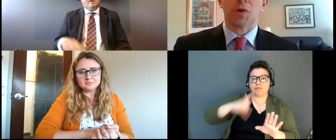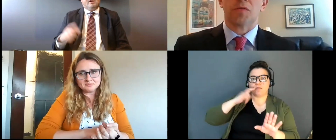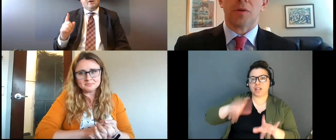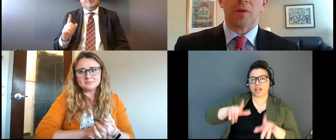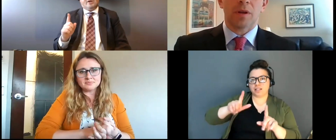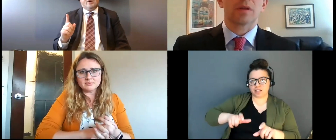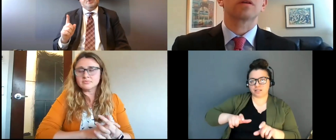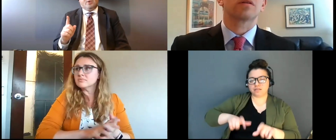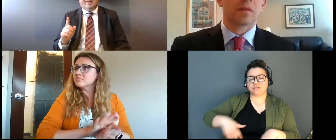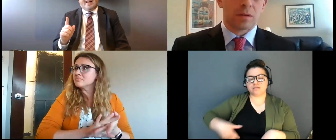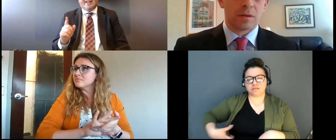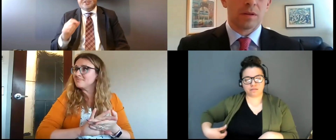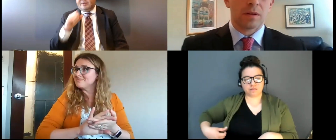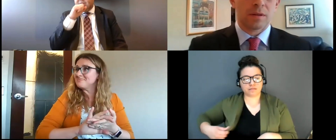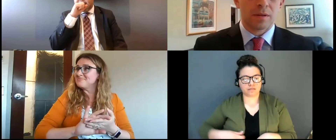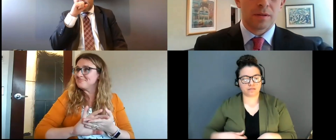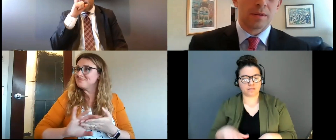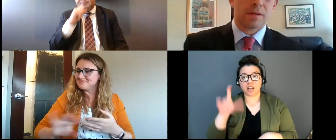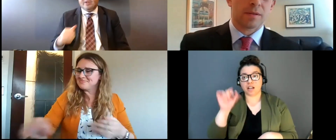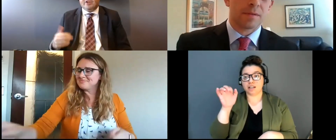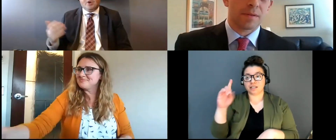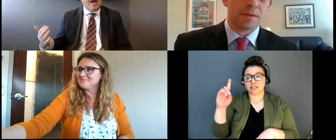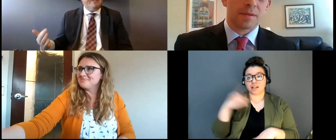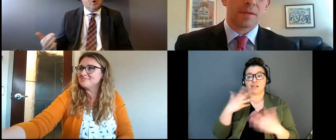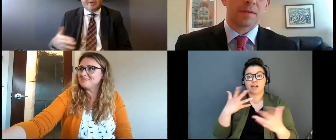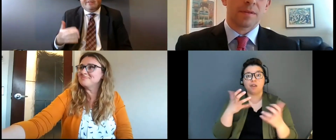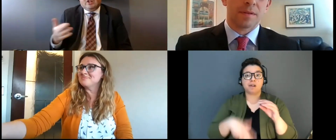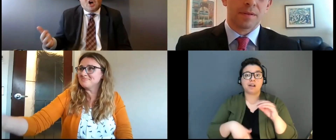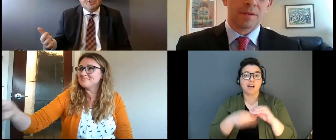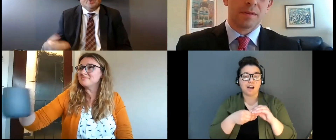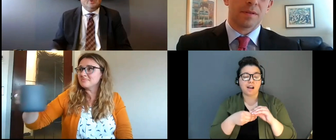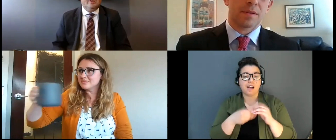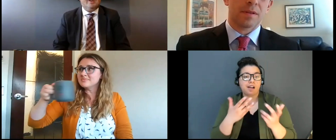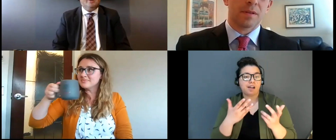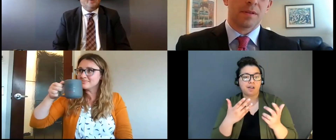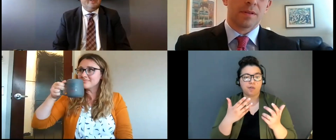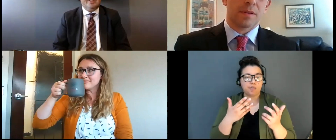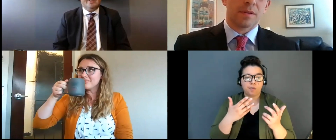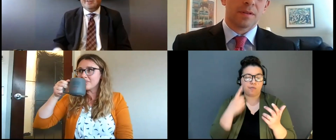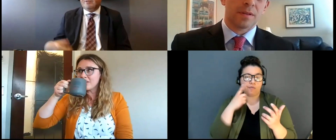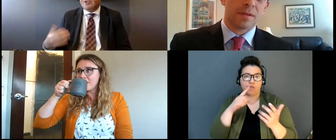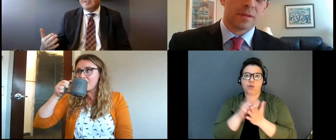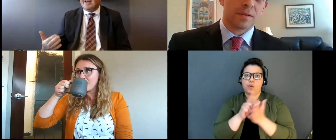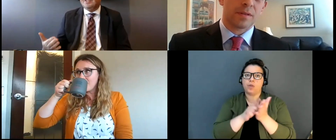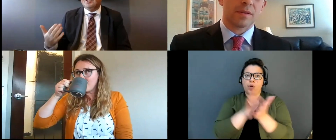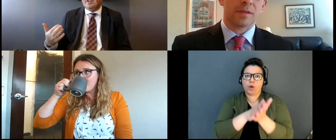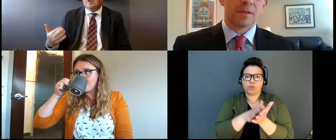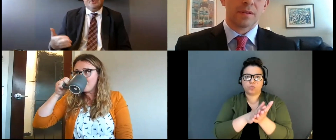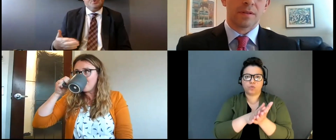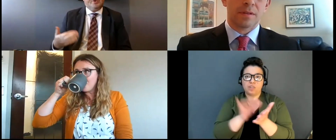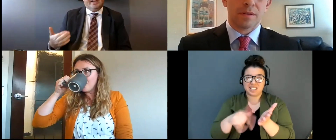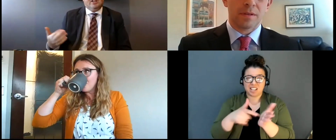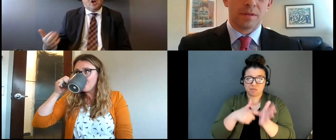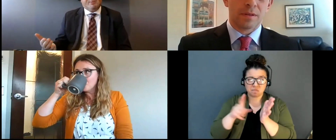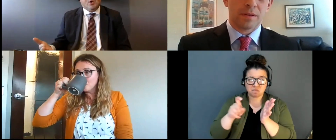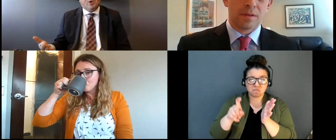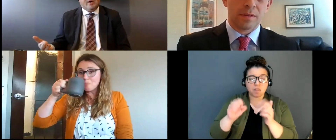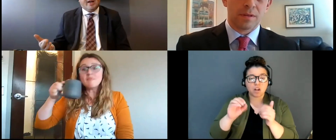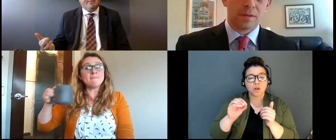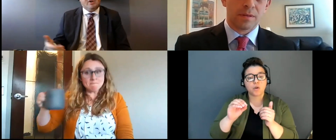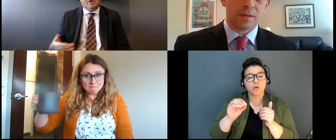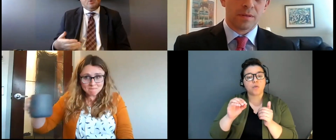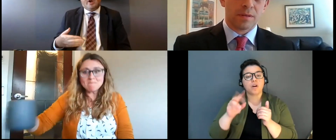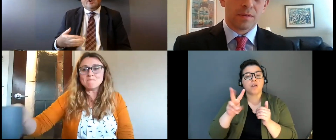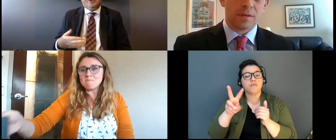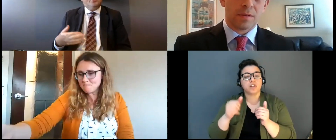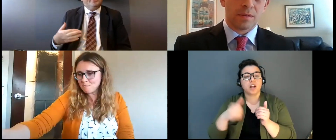Okay, wonderful. I also wanted to add something about, having to go to even law school, where Virginia has this thing called the reading law